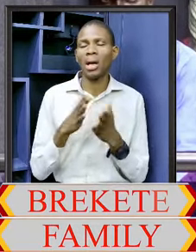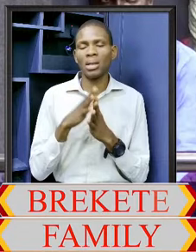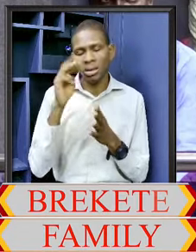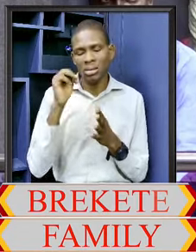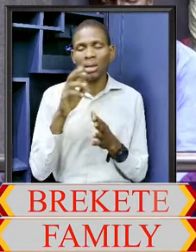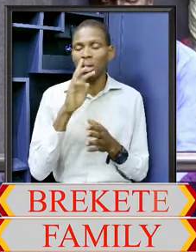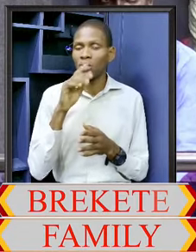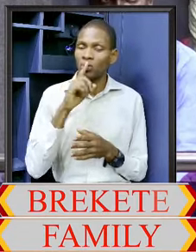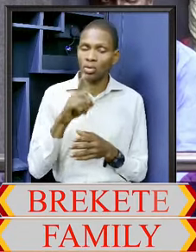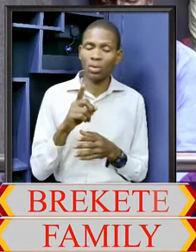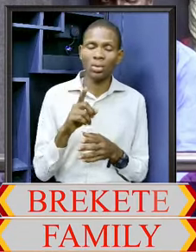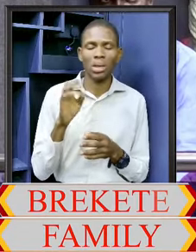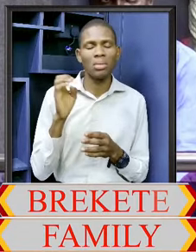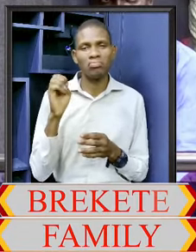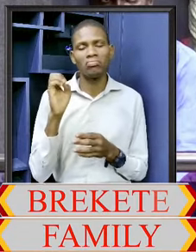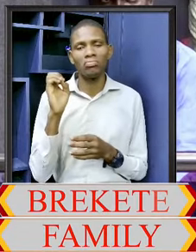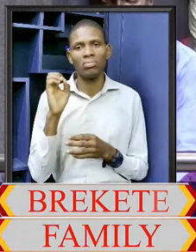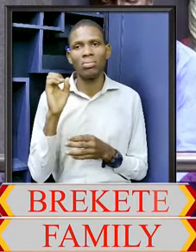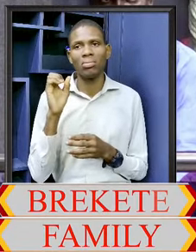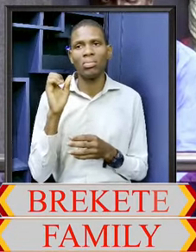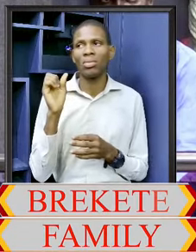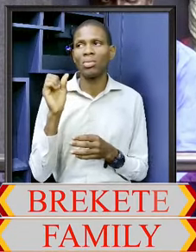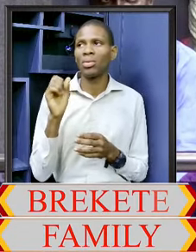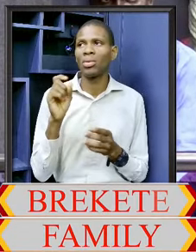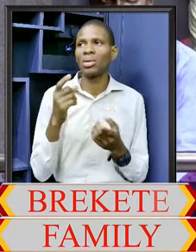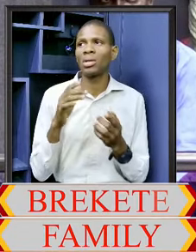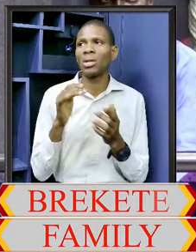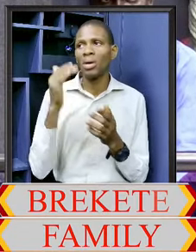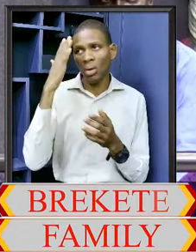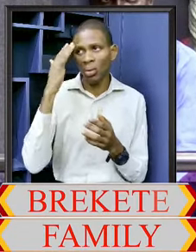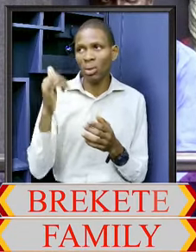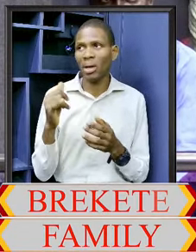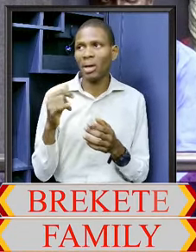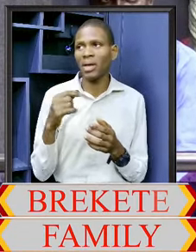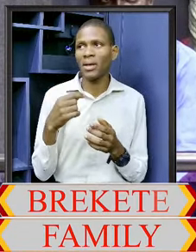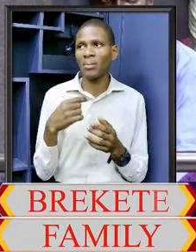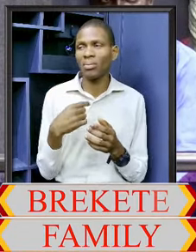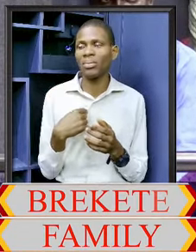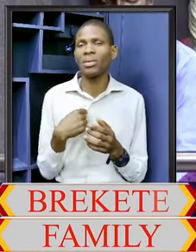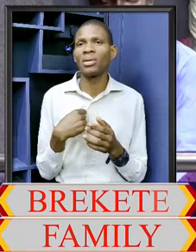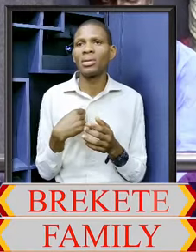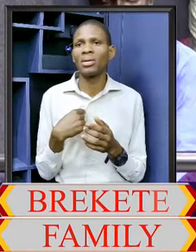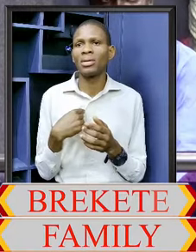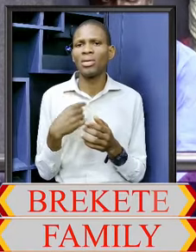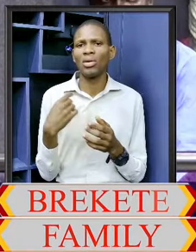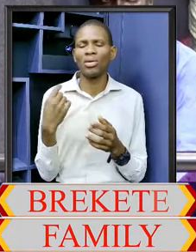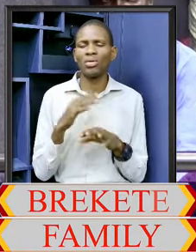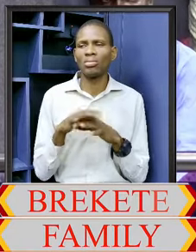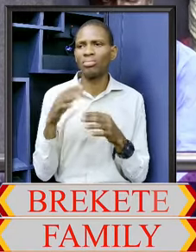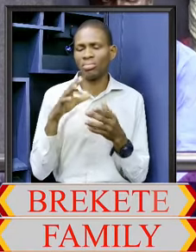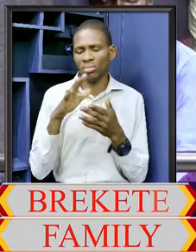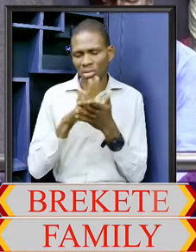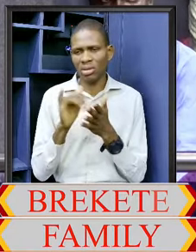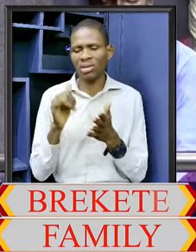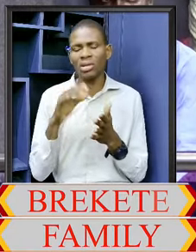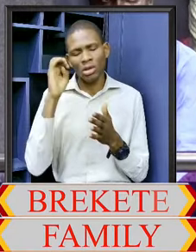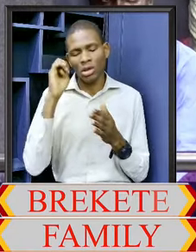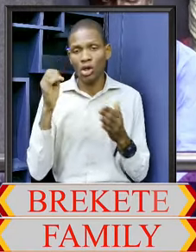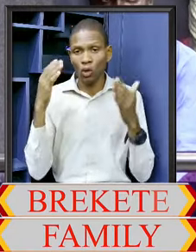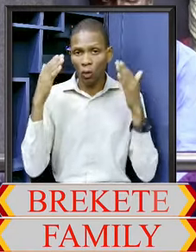not convinced. So he say, why me and I too like to distress myself, take risk and all those. So he now convinced me, it was my